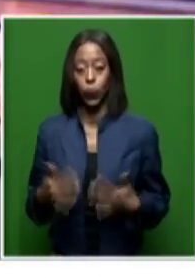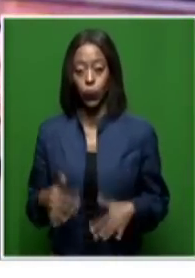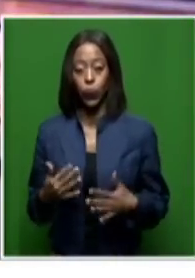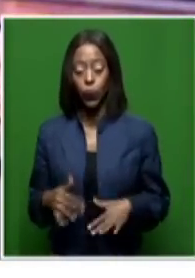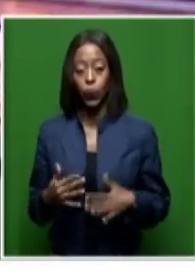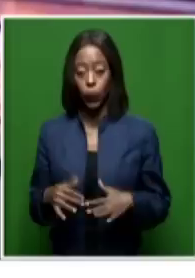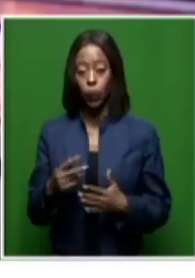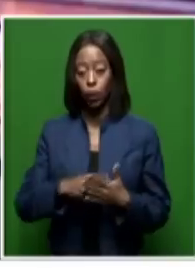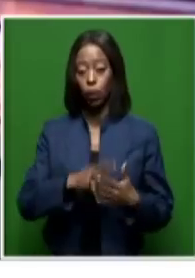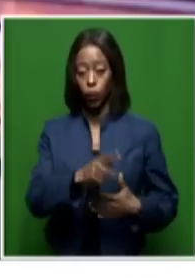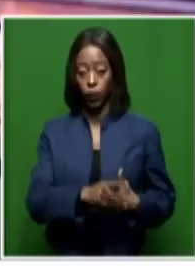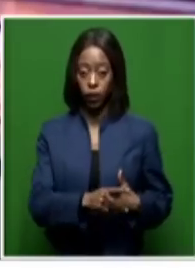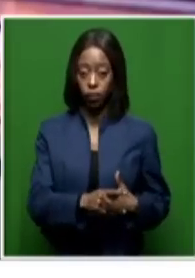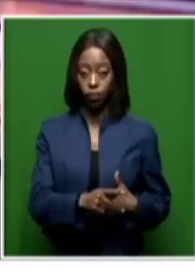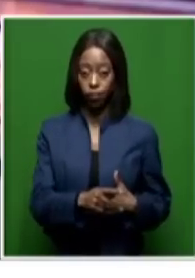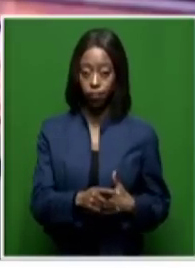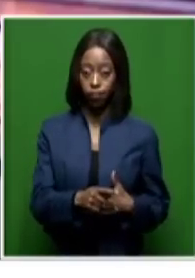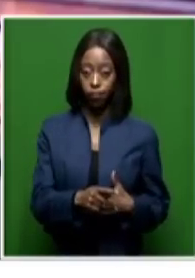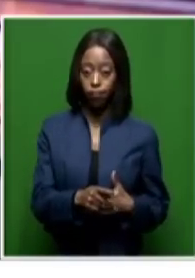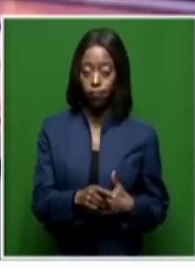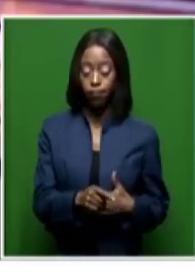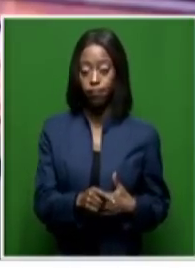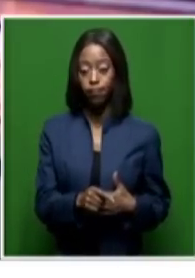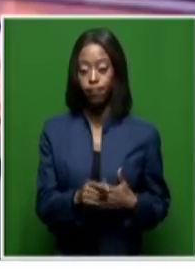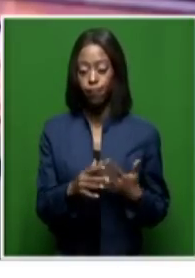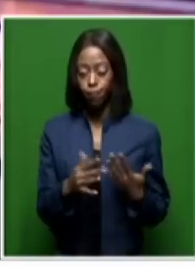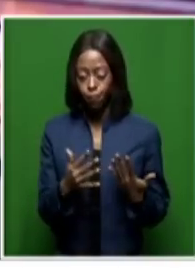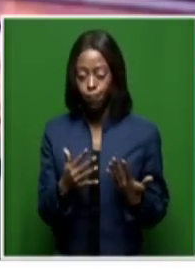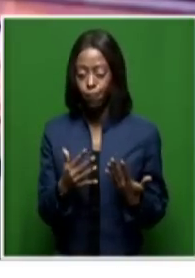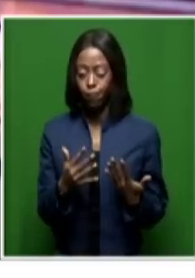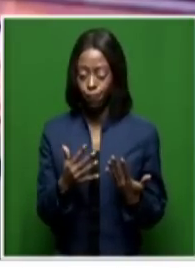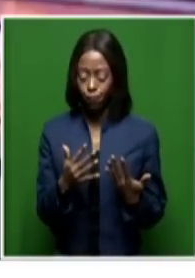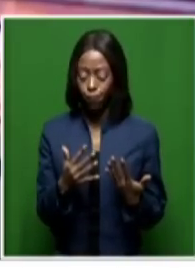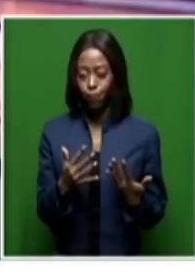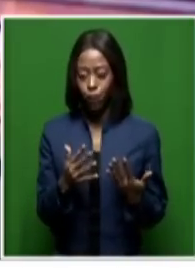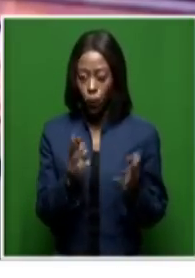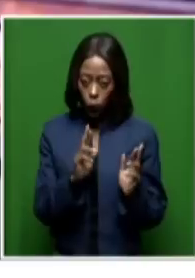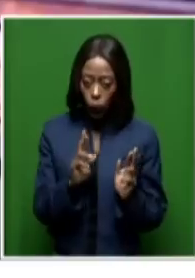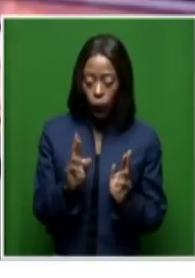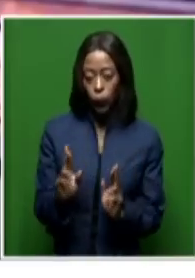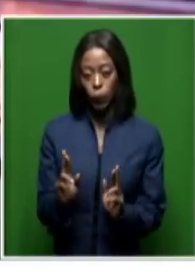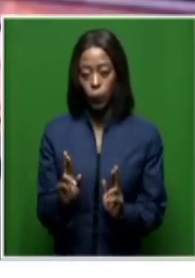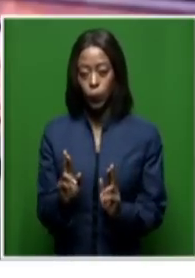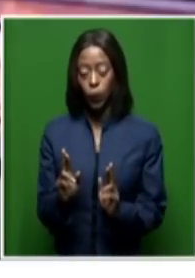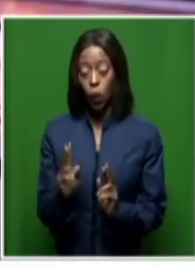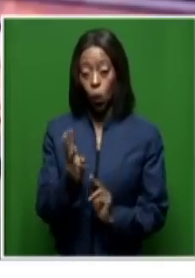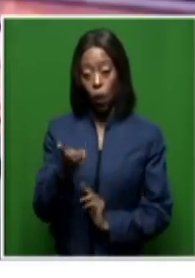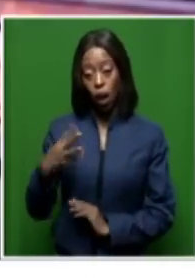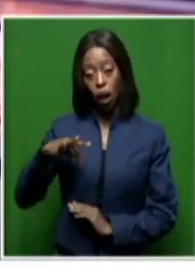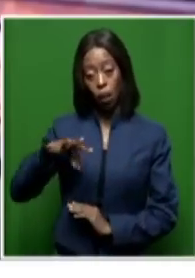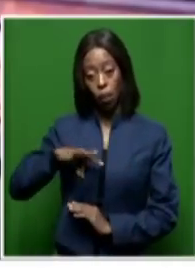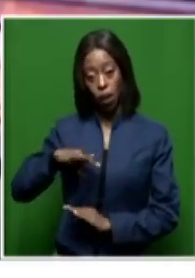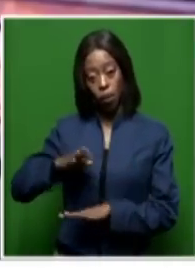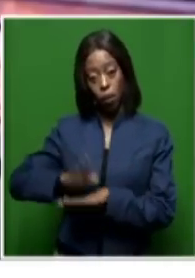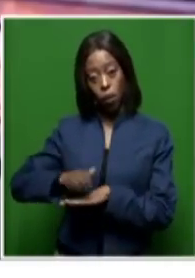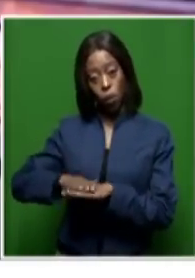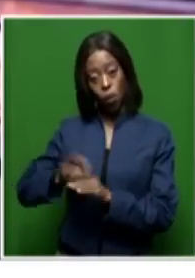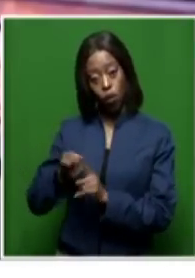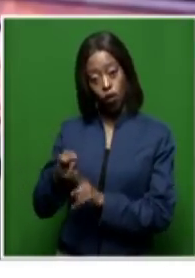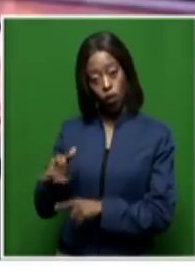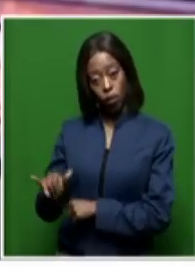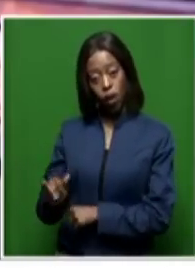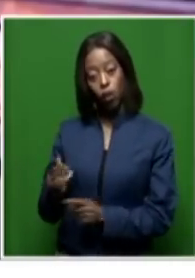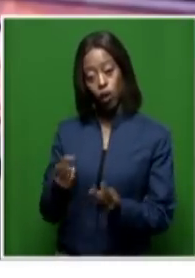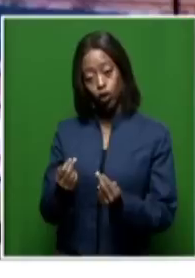initiative, which we're looking forward to benefit more from it in terms of the